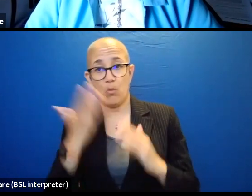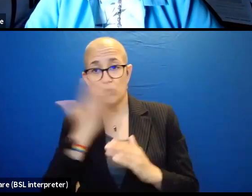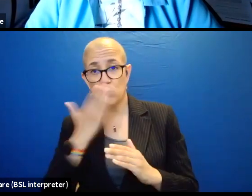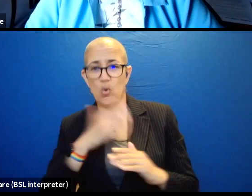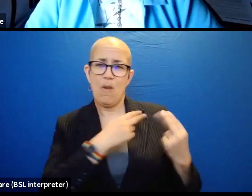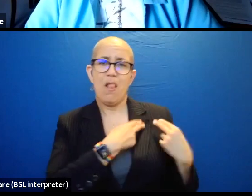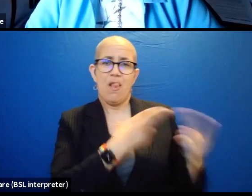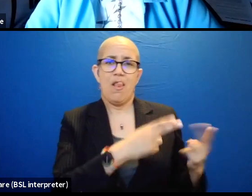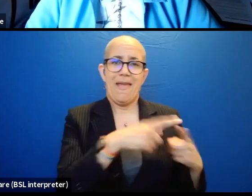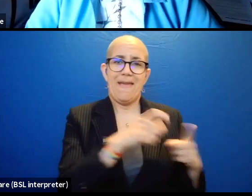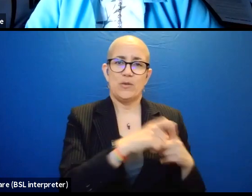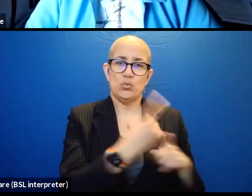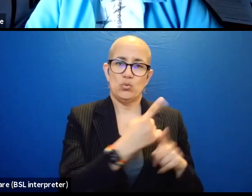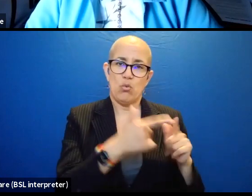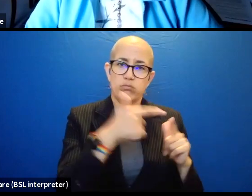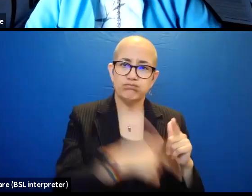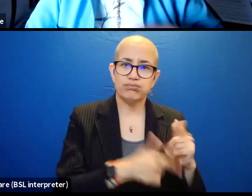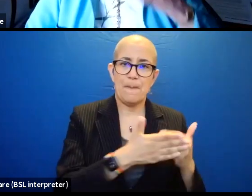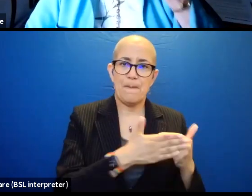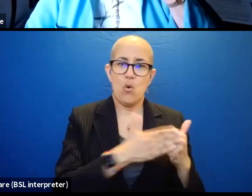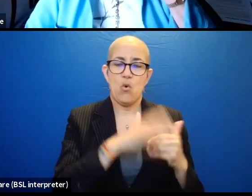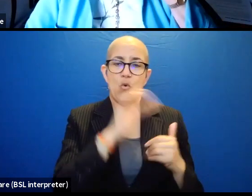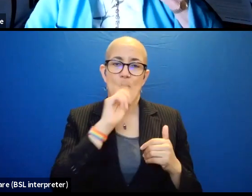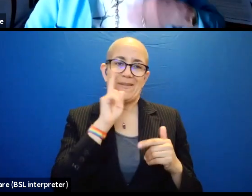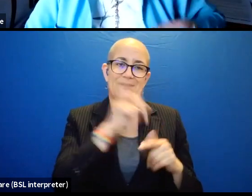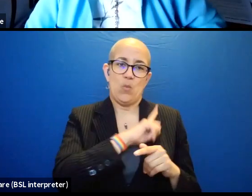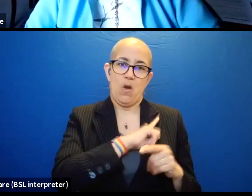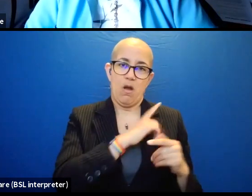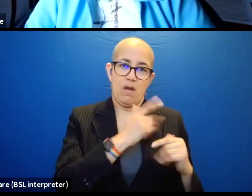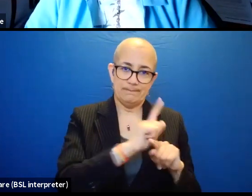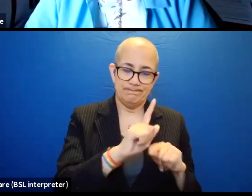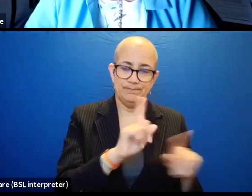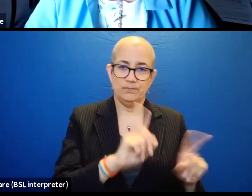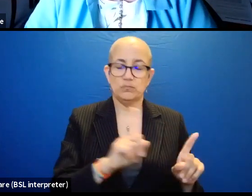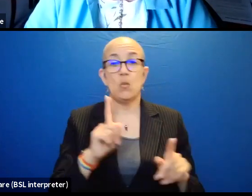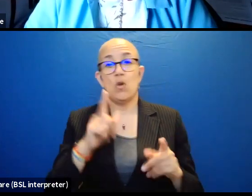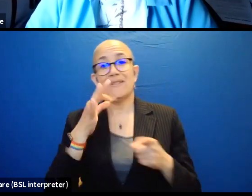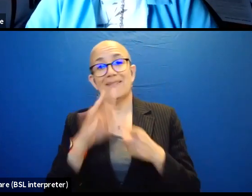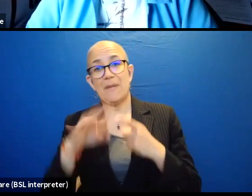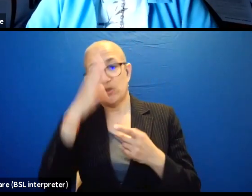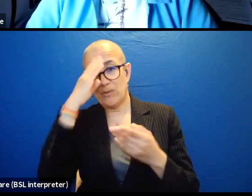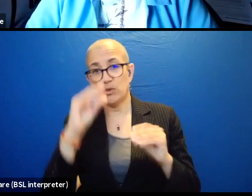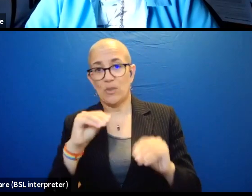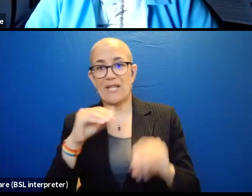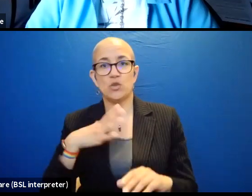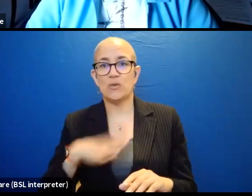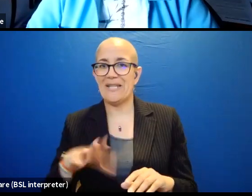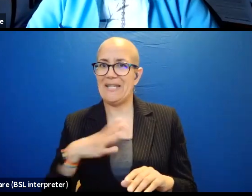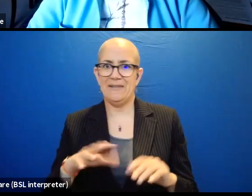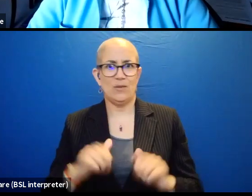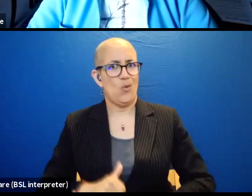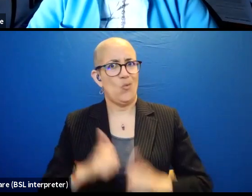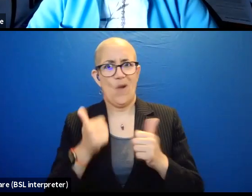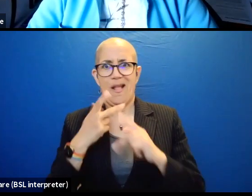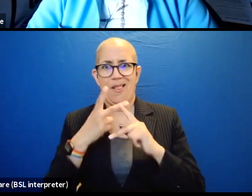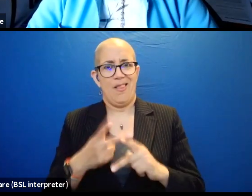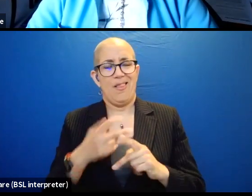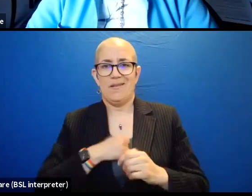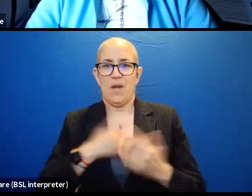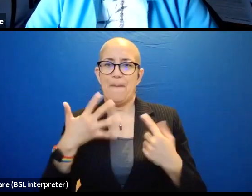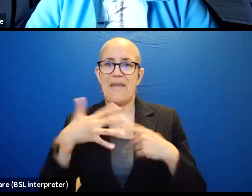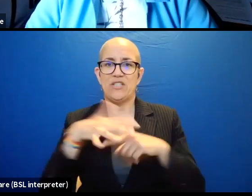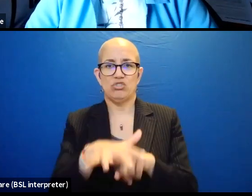talk about this more, and you'll see hopefully why in a moment, but it's because special educational needs is not well served in our mainstream system.